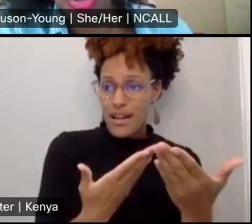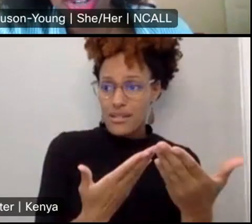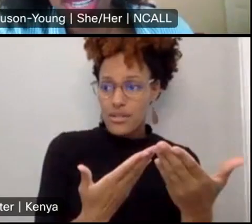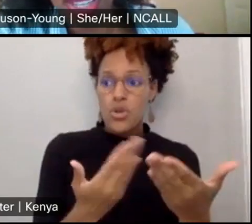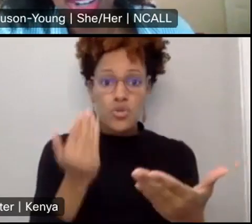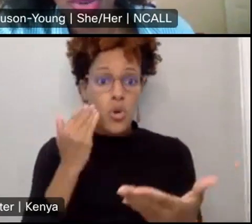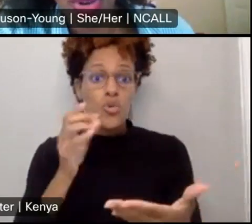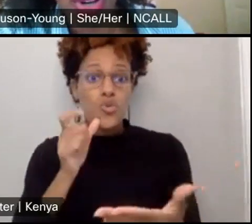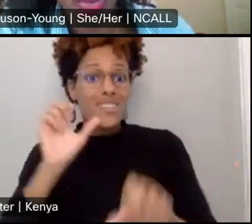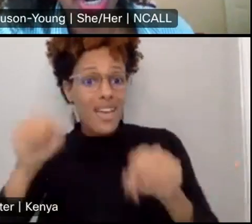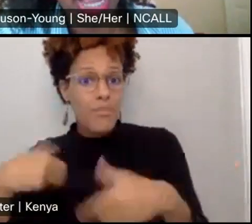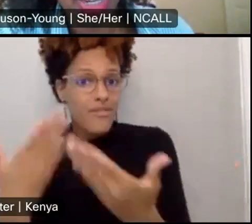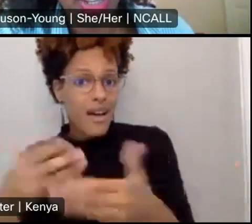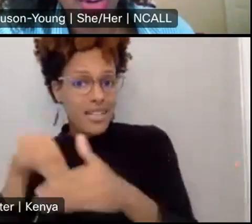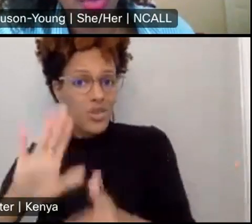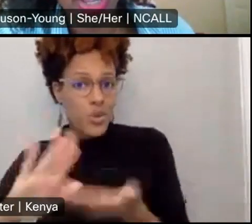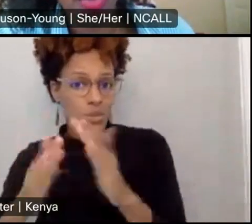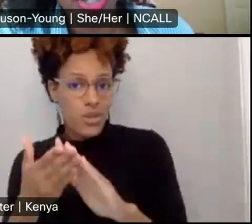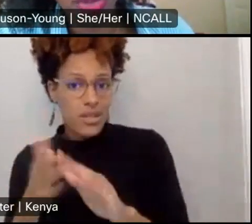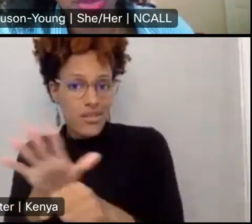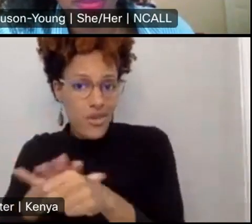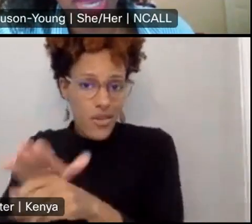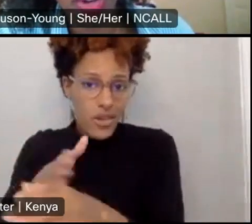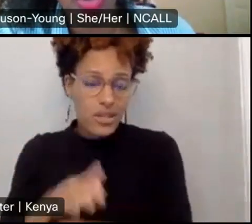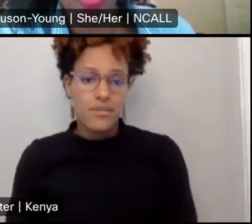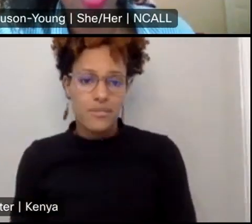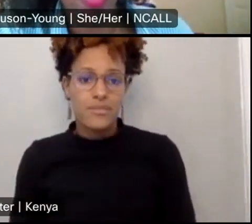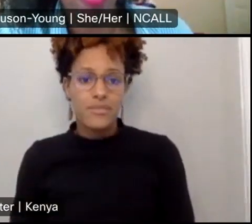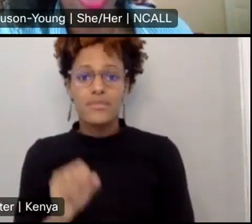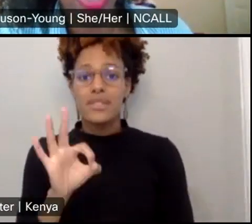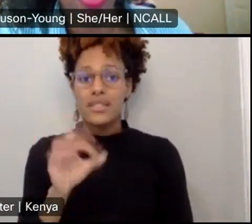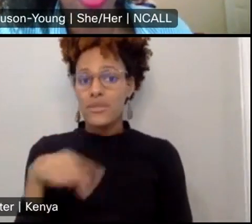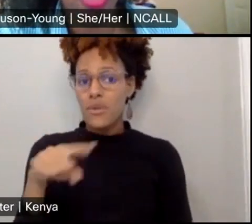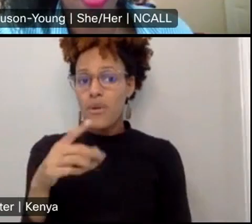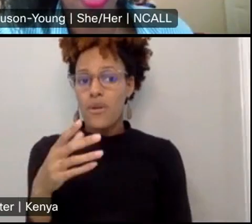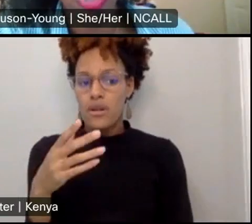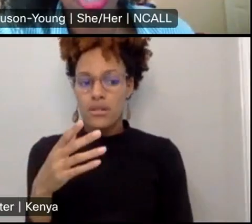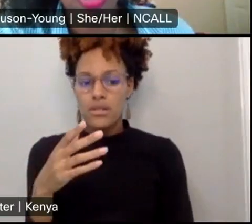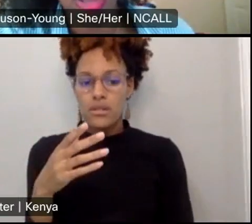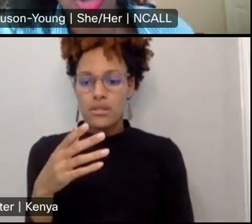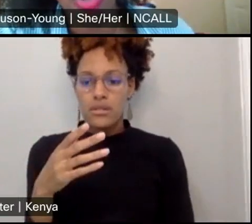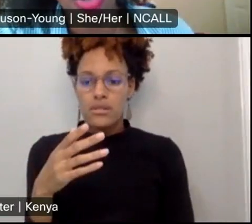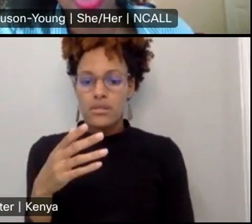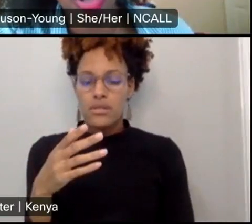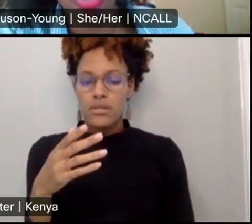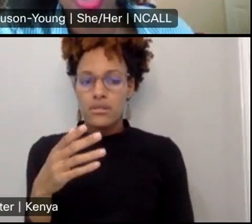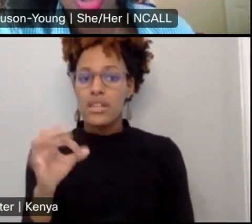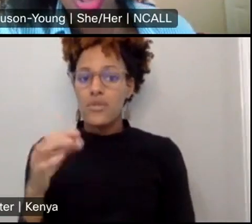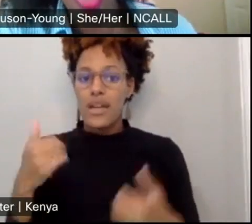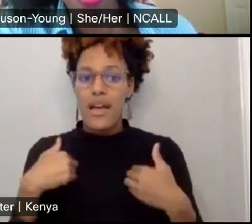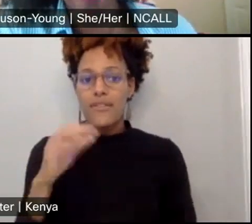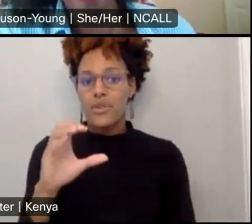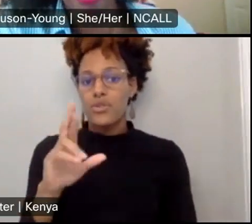in your community, or where can, if we do need, or if we are providing, or, doing a crisis call for an older